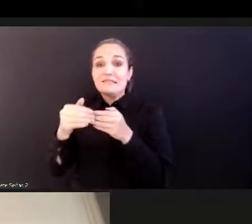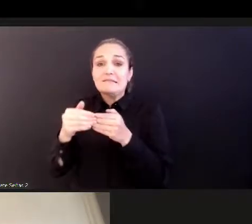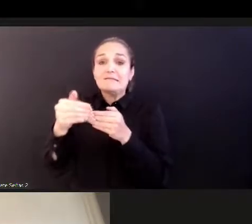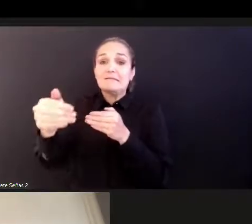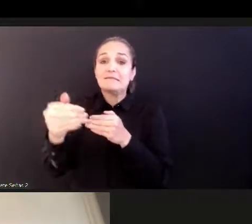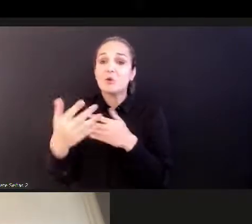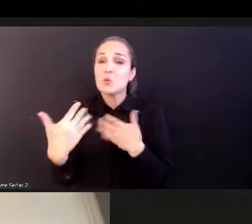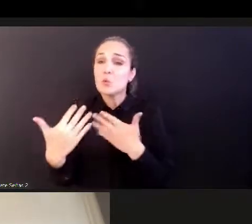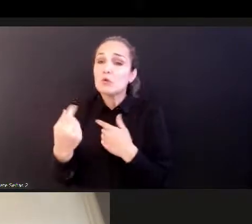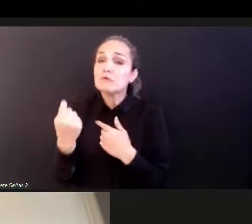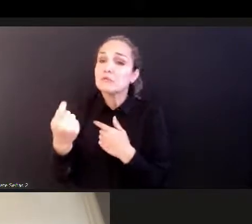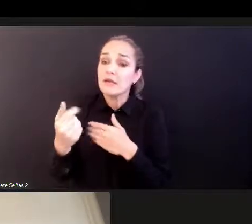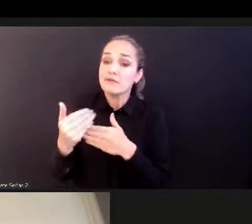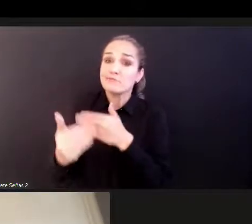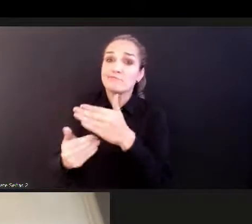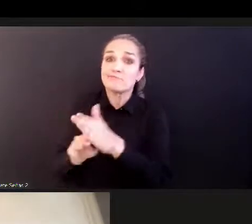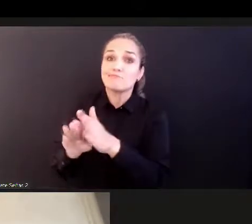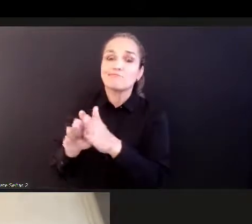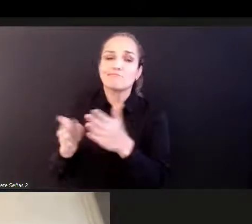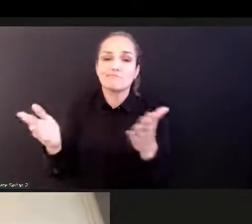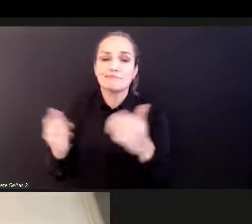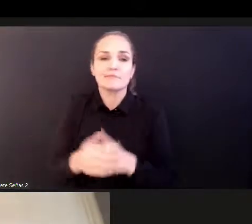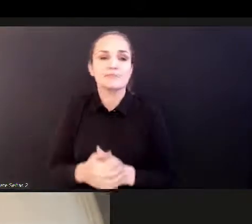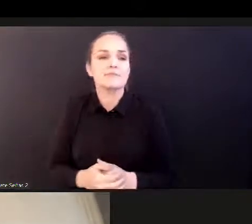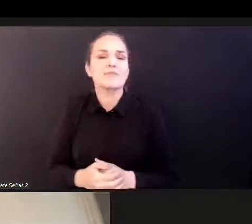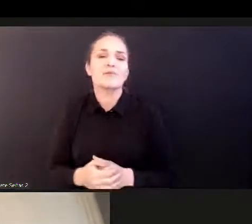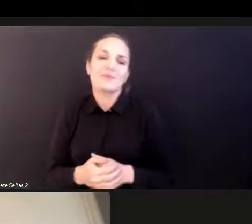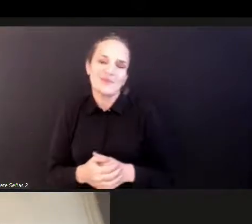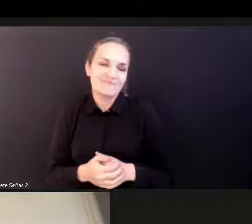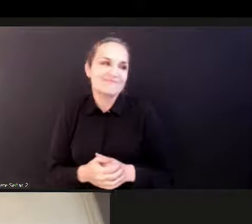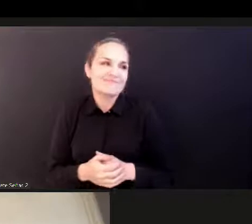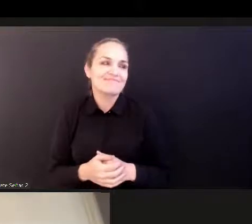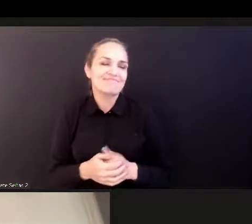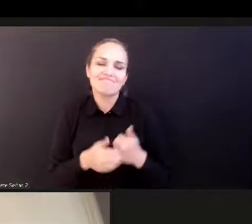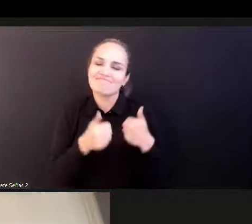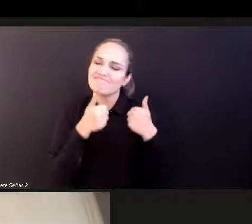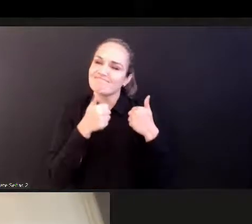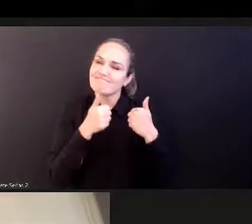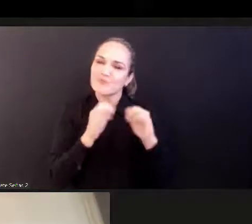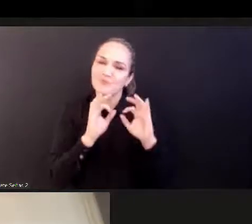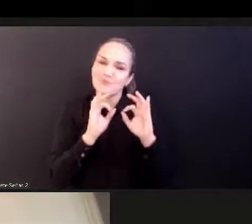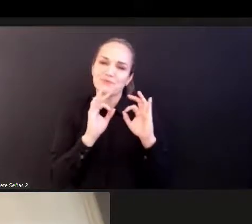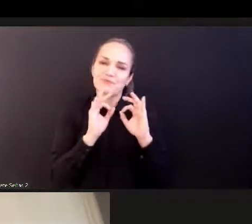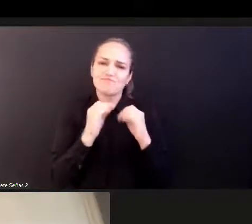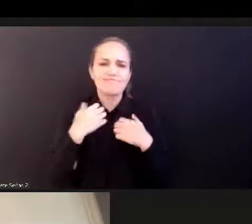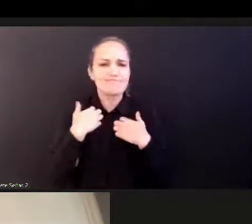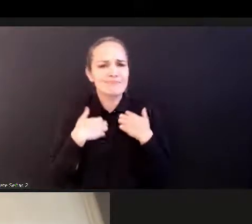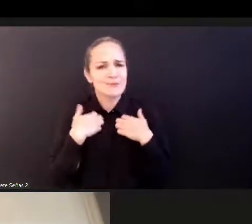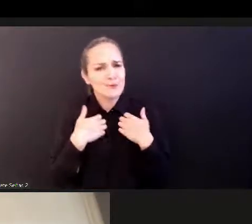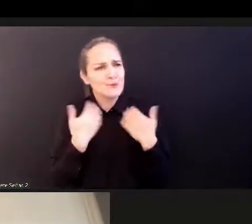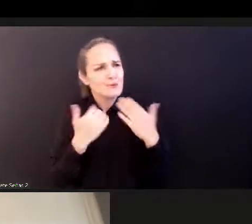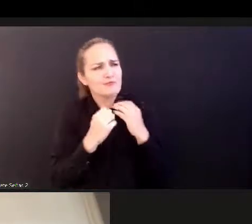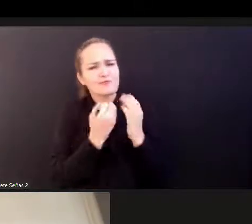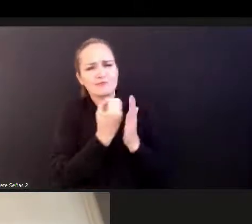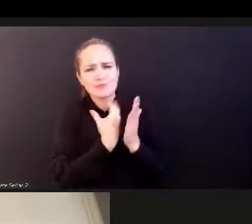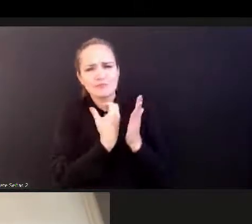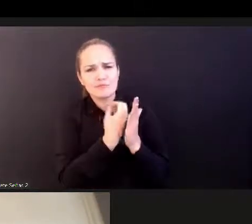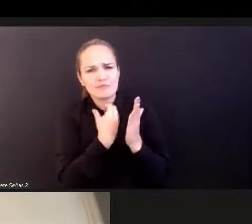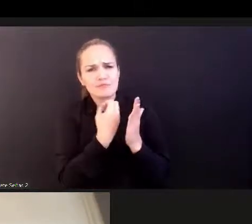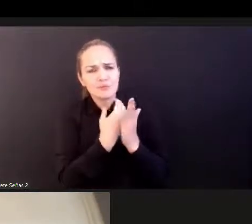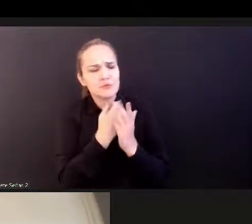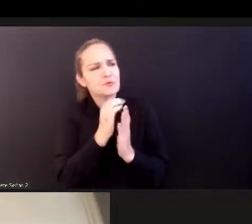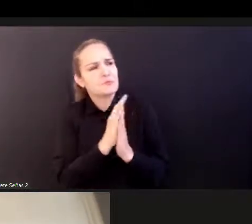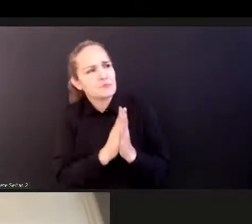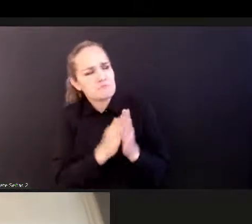Okay, excellent. Thank you, Dipali. That was very interesting, and sounds like it's a dynamic but a